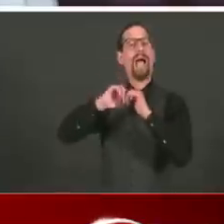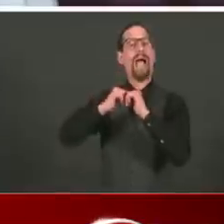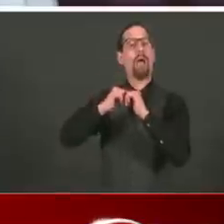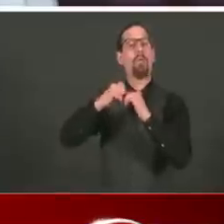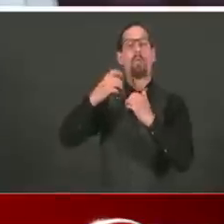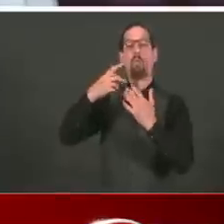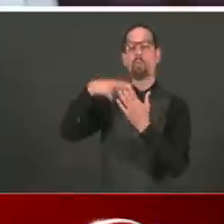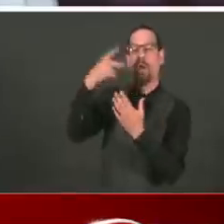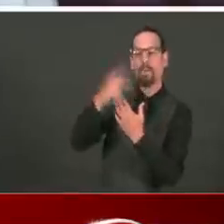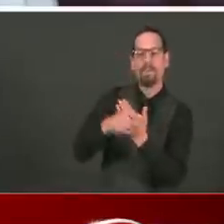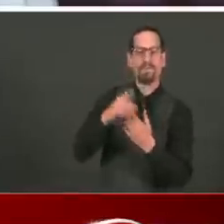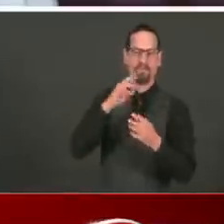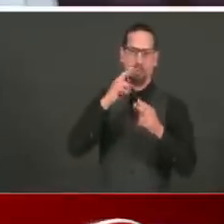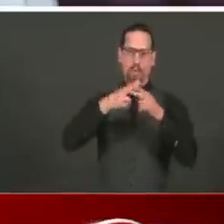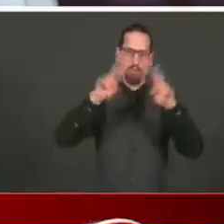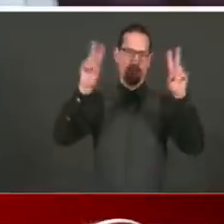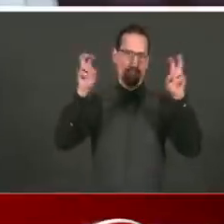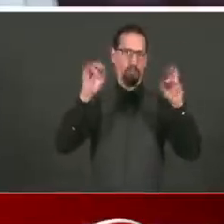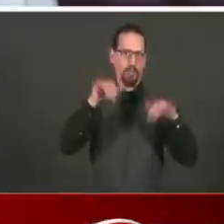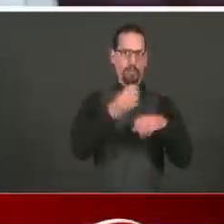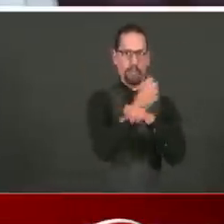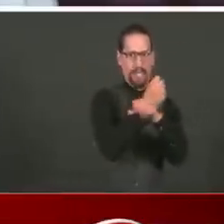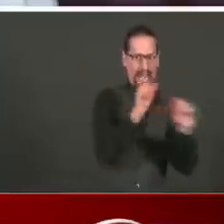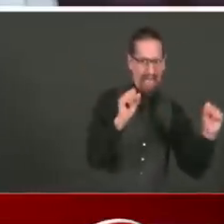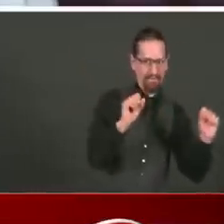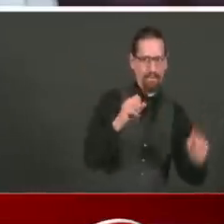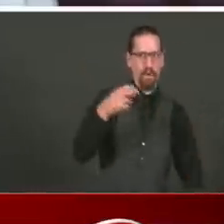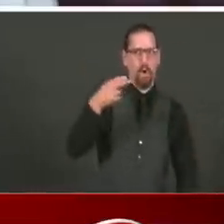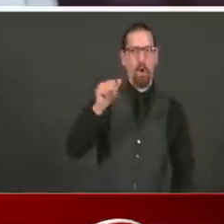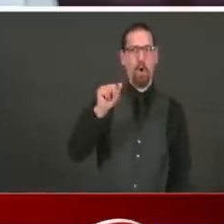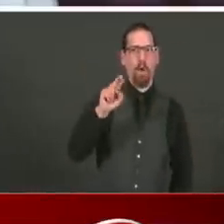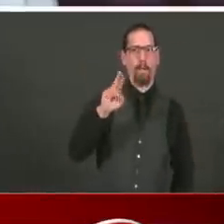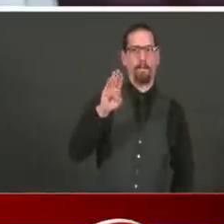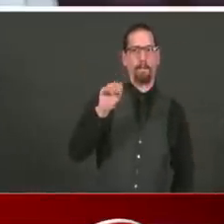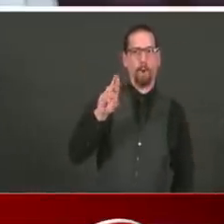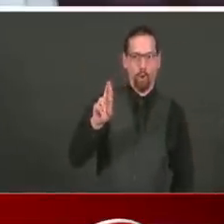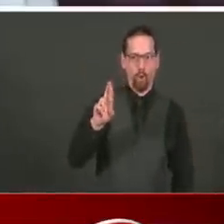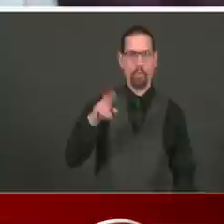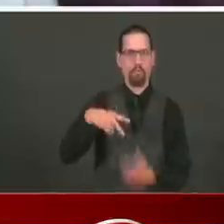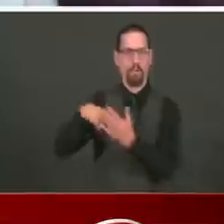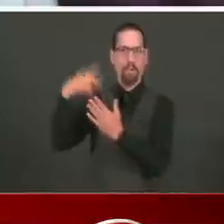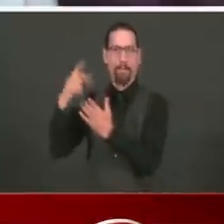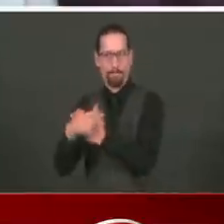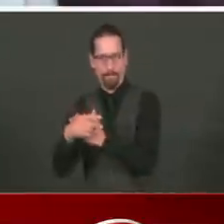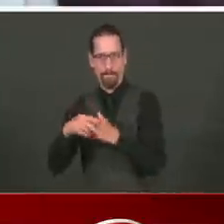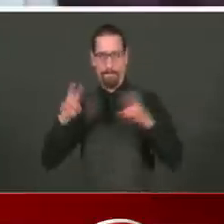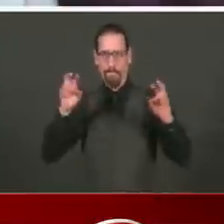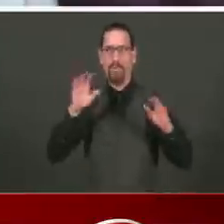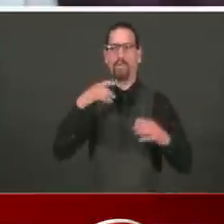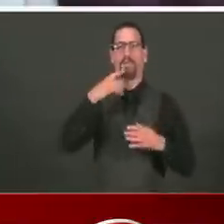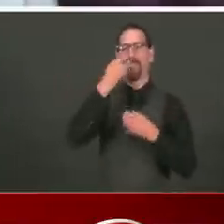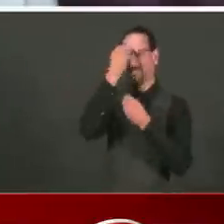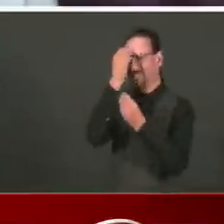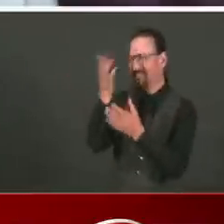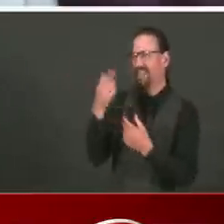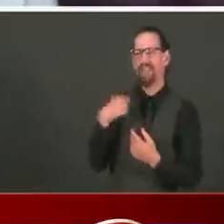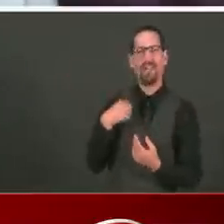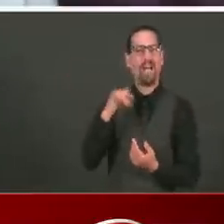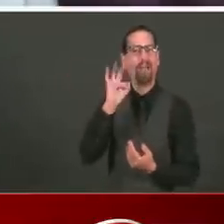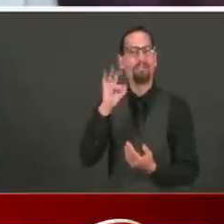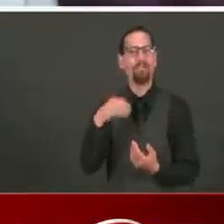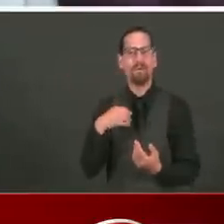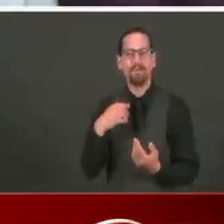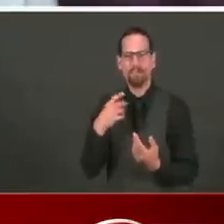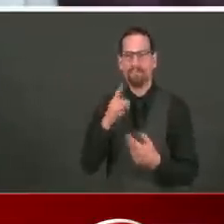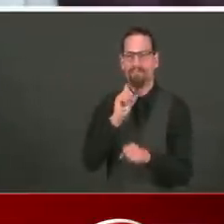trouble remembering the names of all of these new initiatives, just say, I'm about to get evicted, I need help, can you help me work